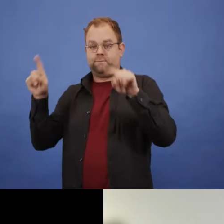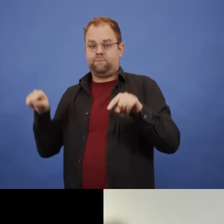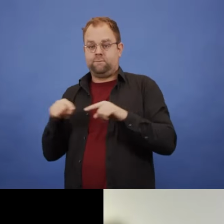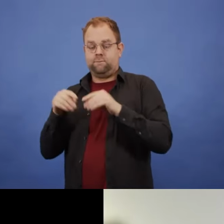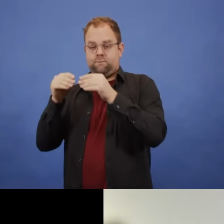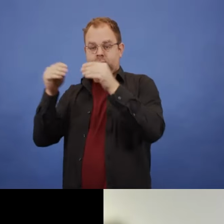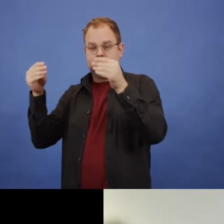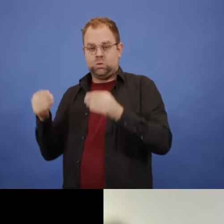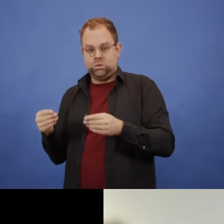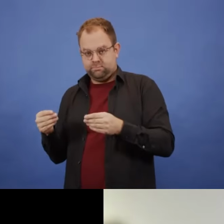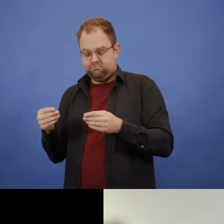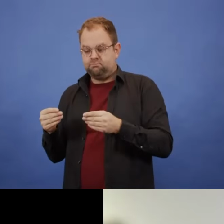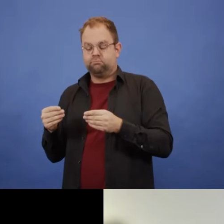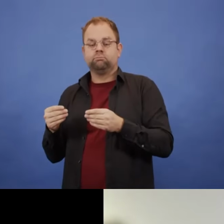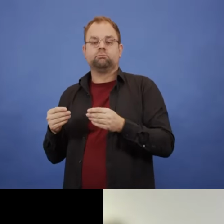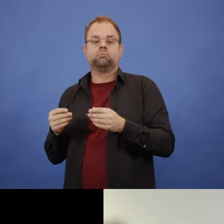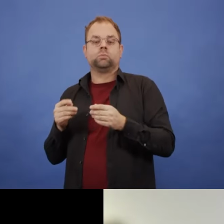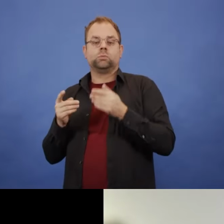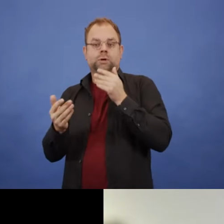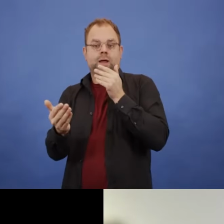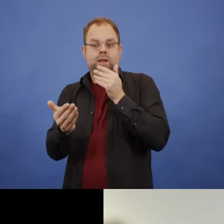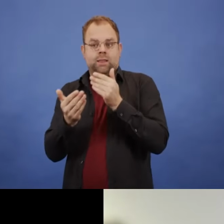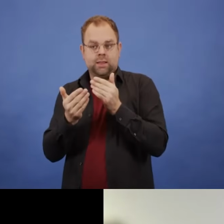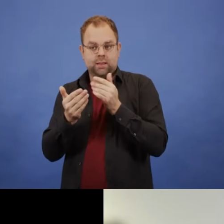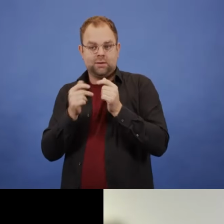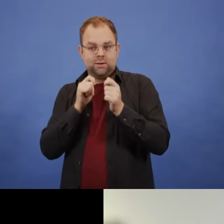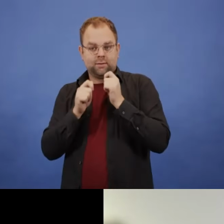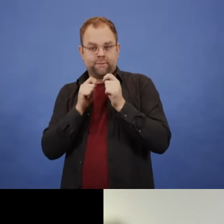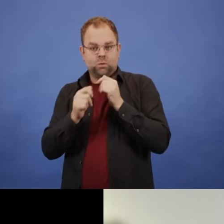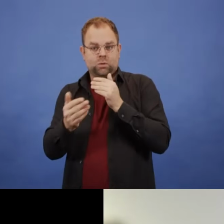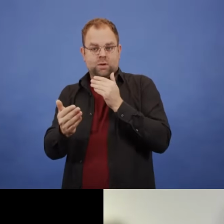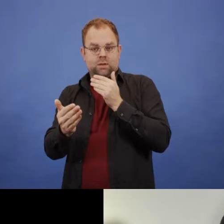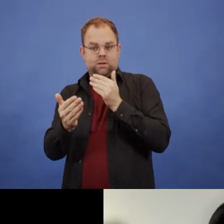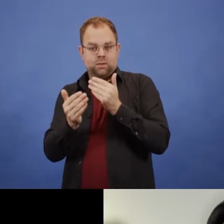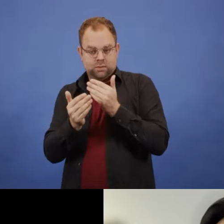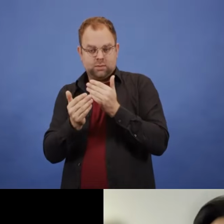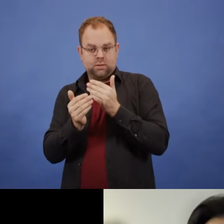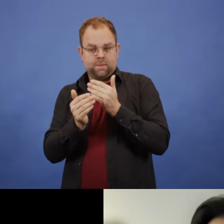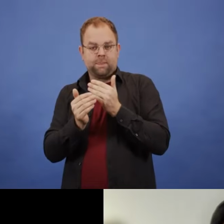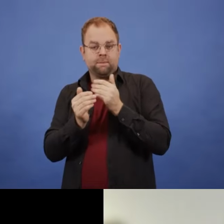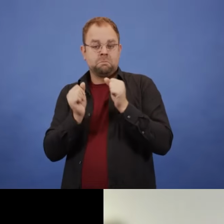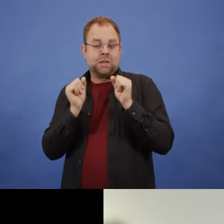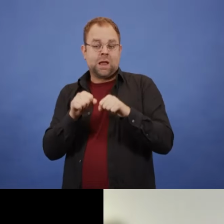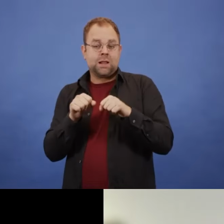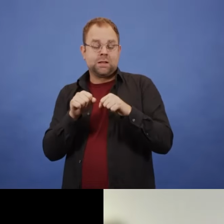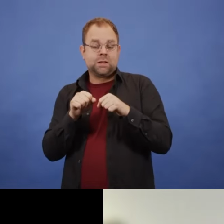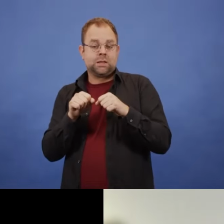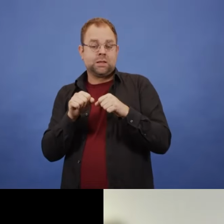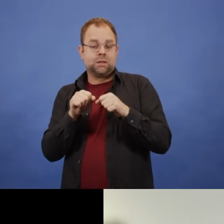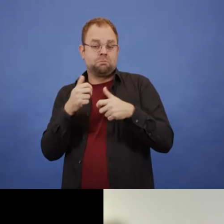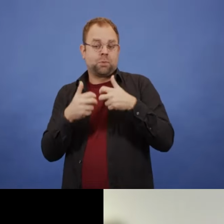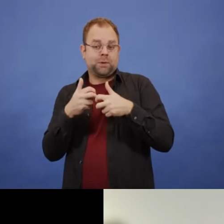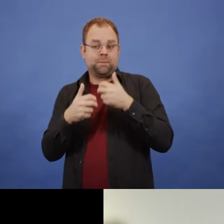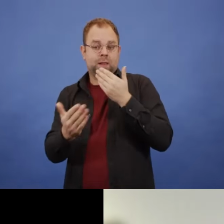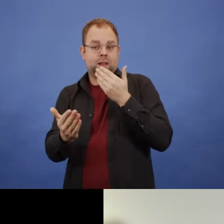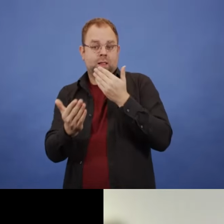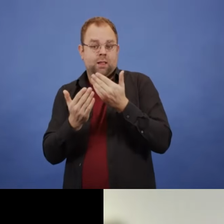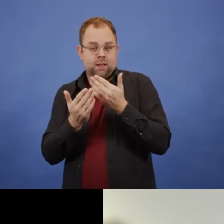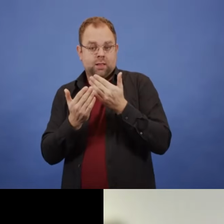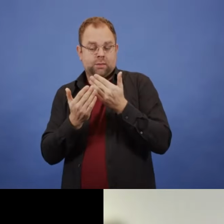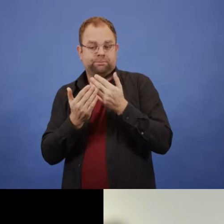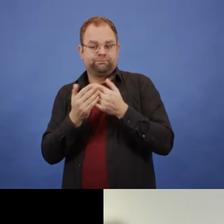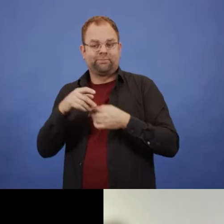problem in terms of people requiring more time to access, and as well issues in accessing legal aid assistance. I don't know